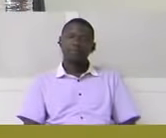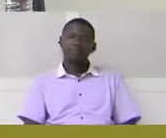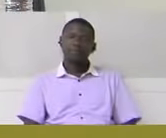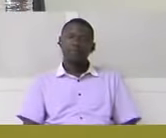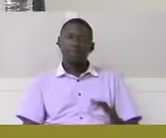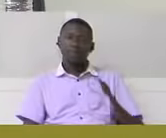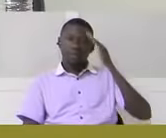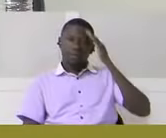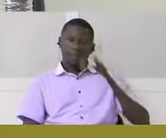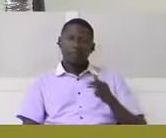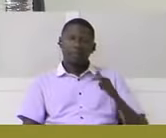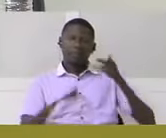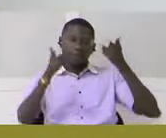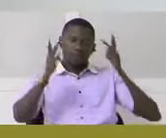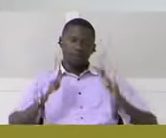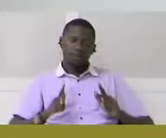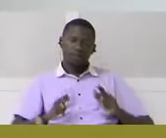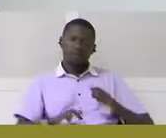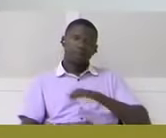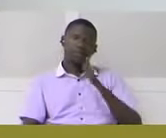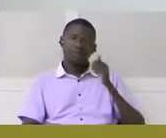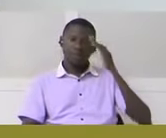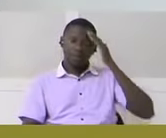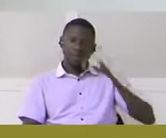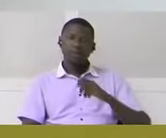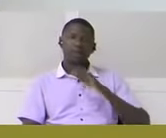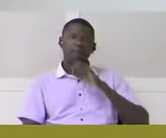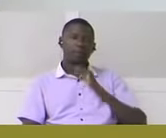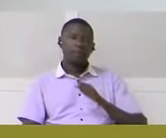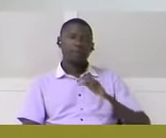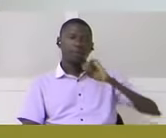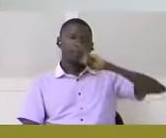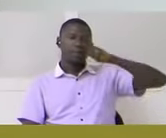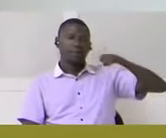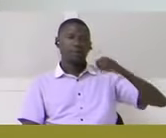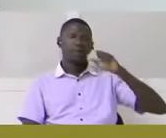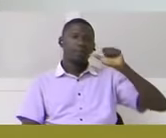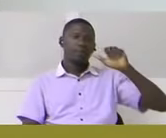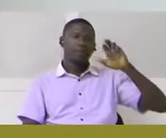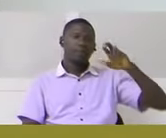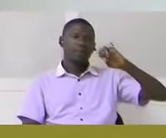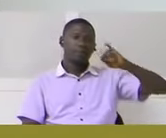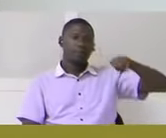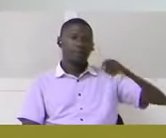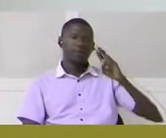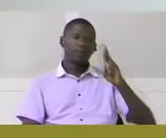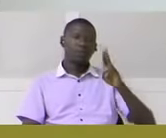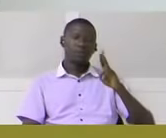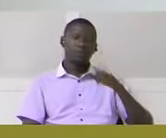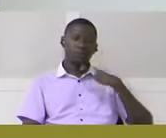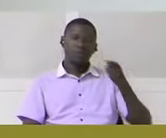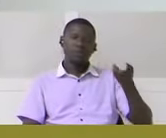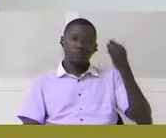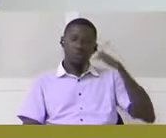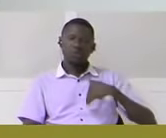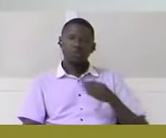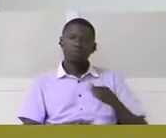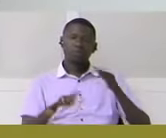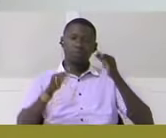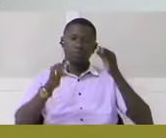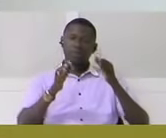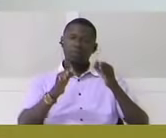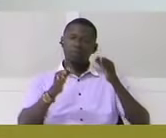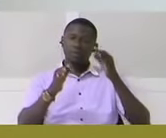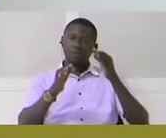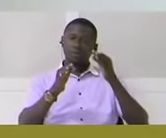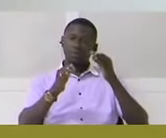you, Council, and thank you, Mr. Jaju, for coming to testify before the Commission. Commissioners, if you have any questions,